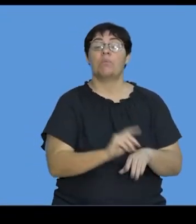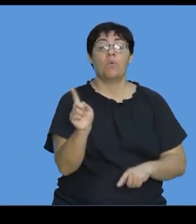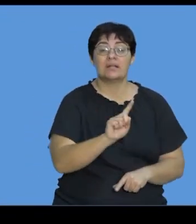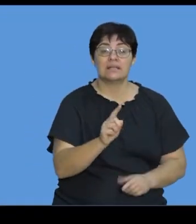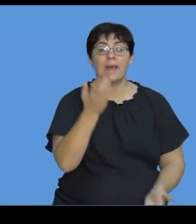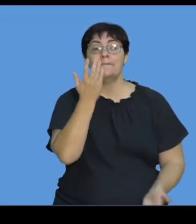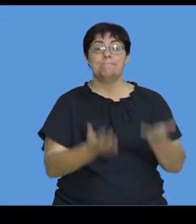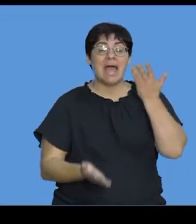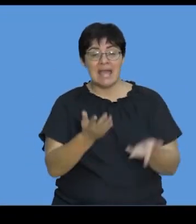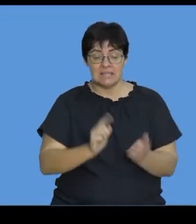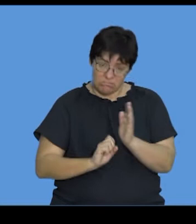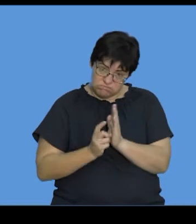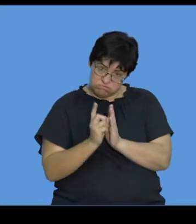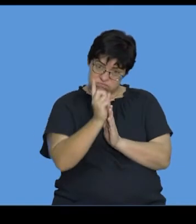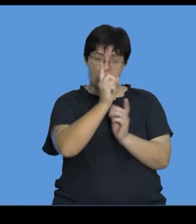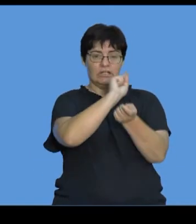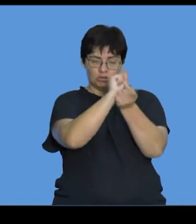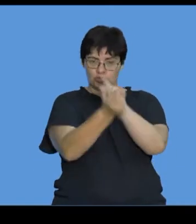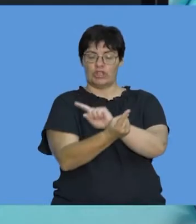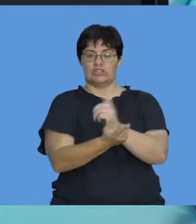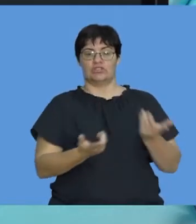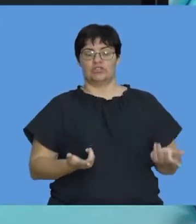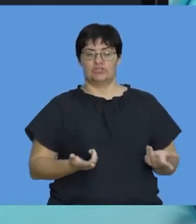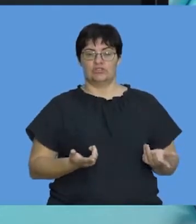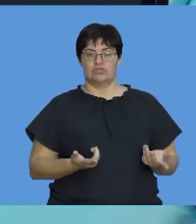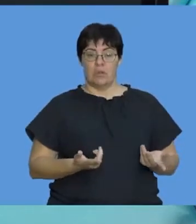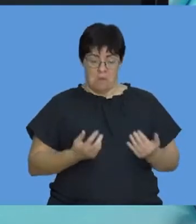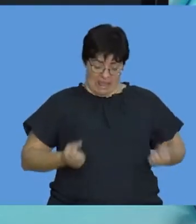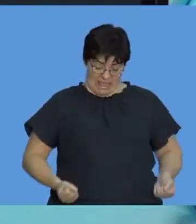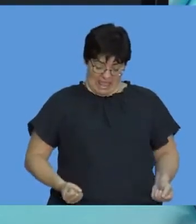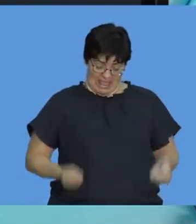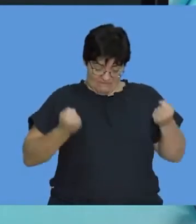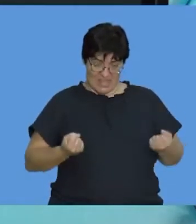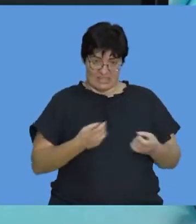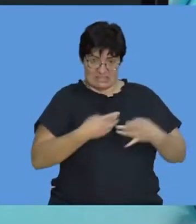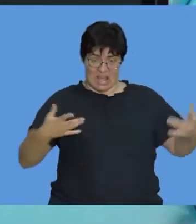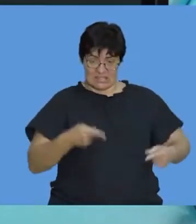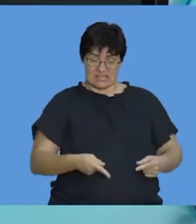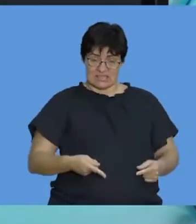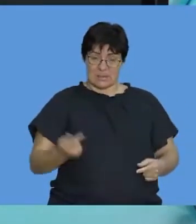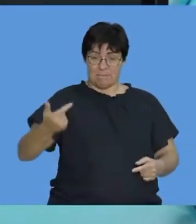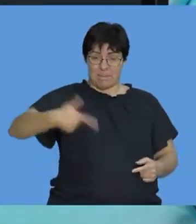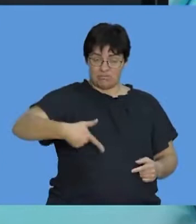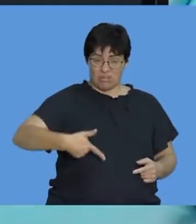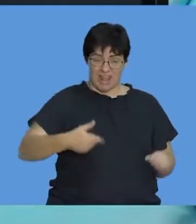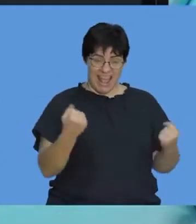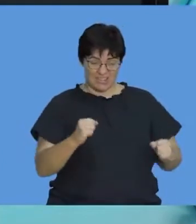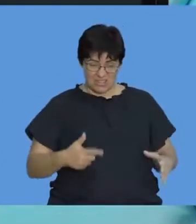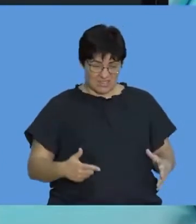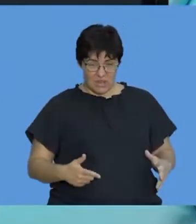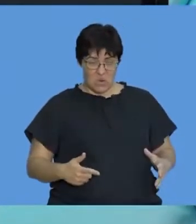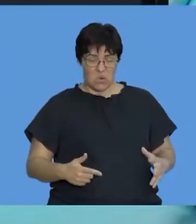problem is the mass is changing. There's, at the bottom, by the